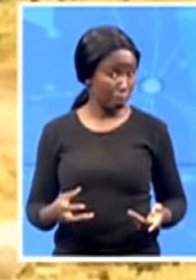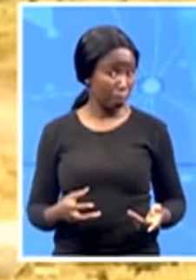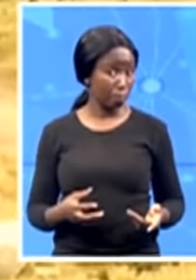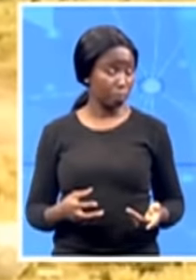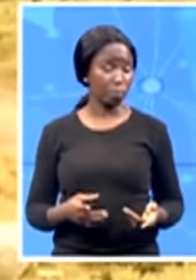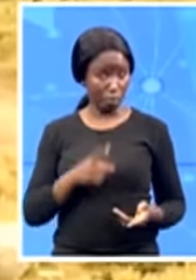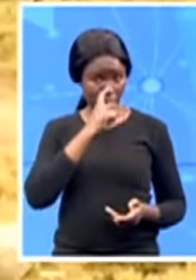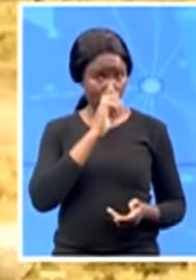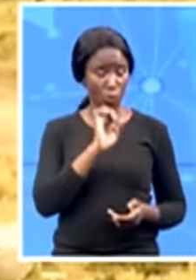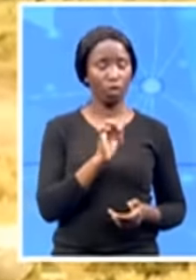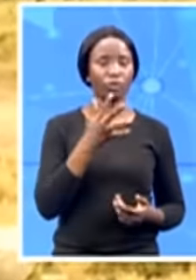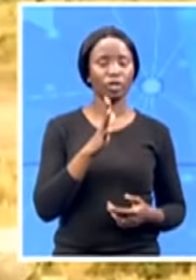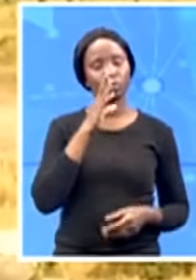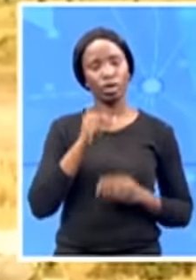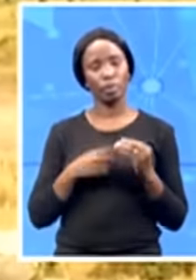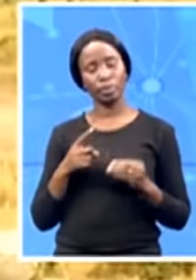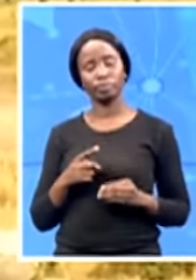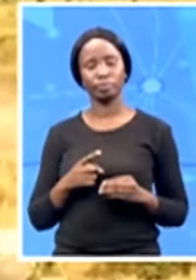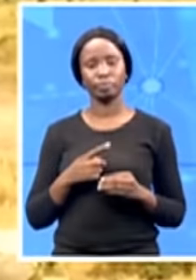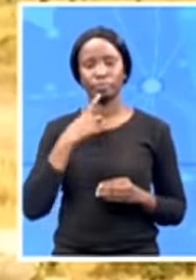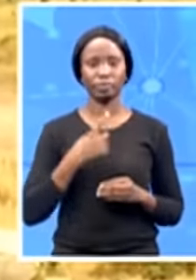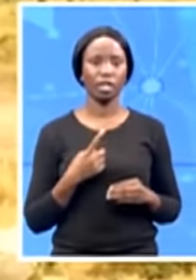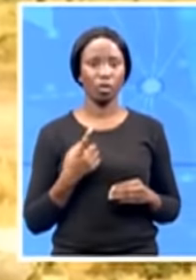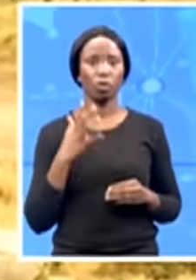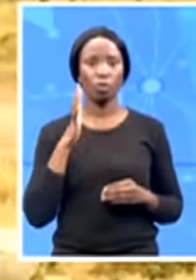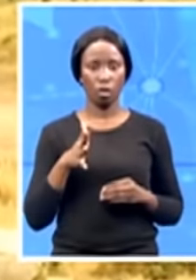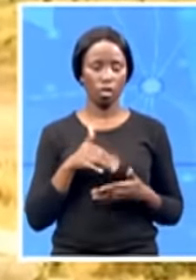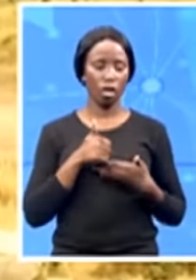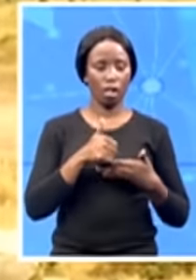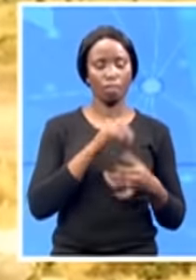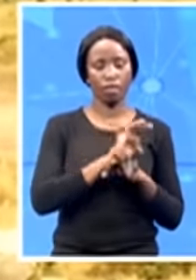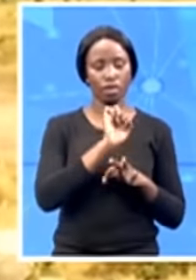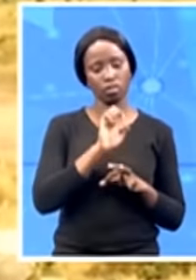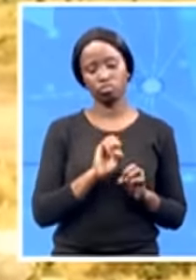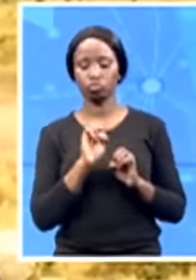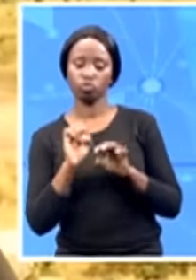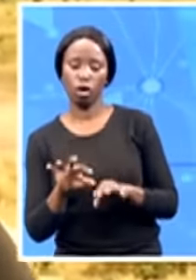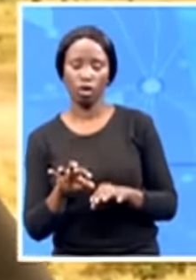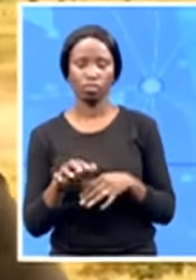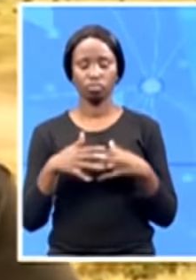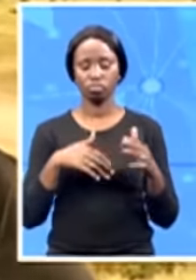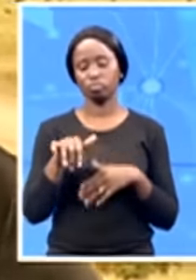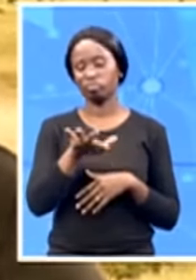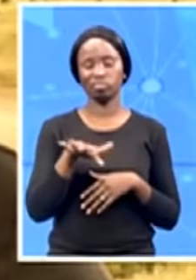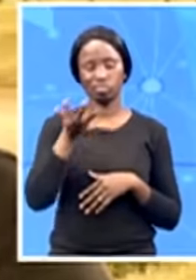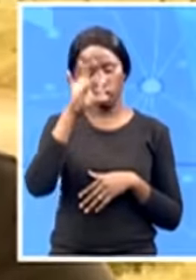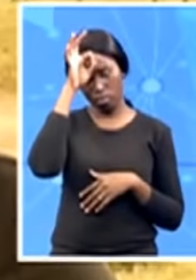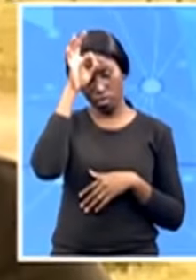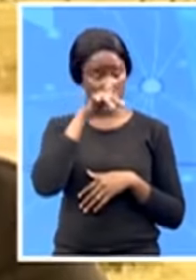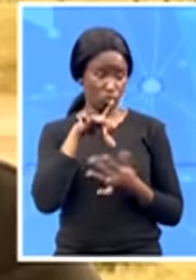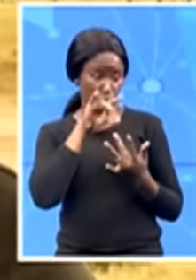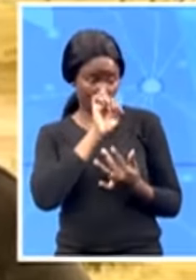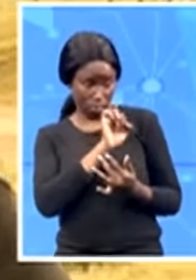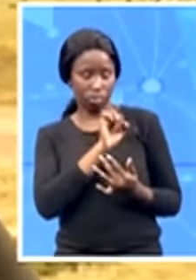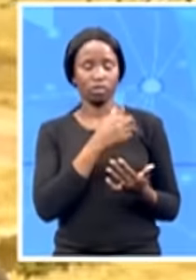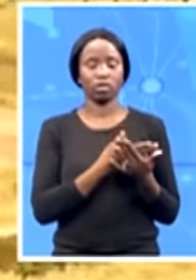they will be escorting their father to whatever facility that he chooses to go to. Edward Zuma said he